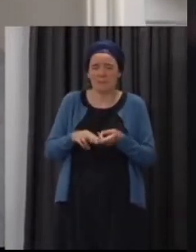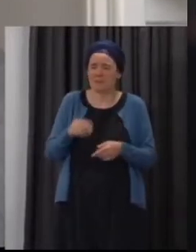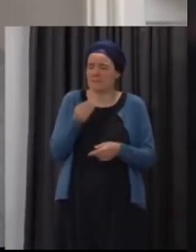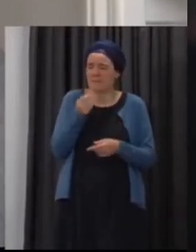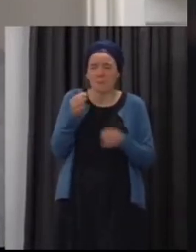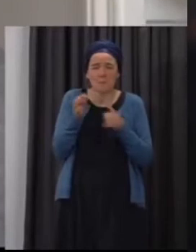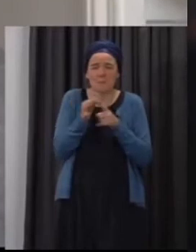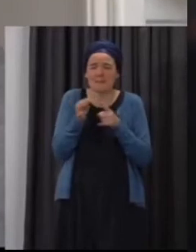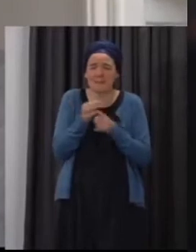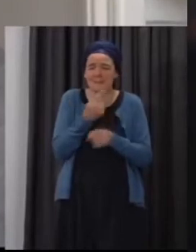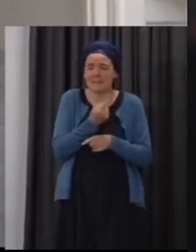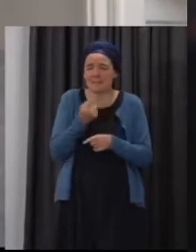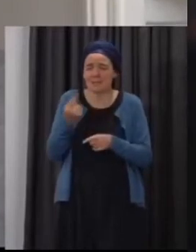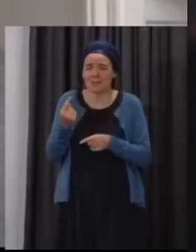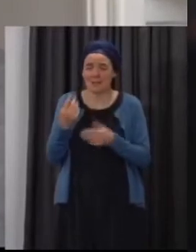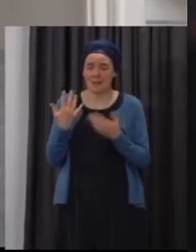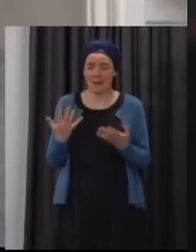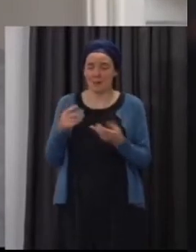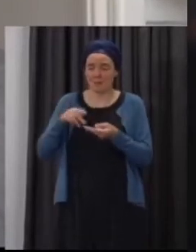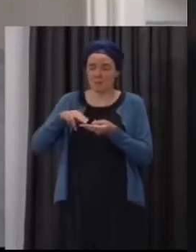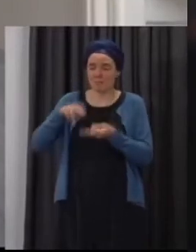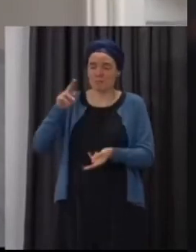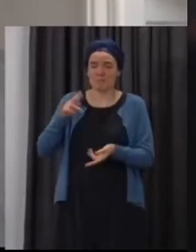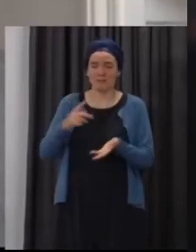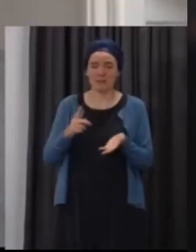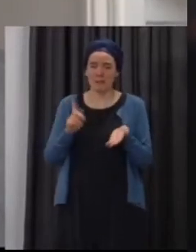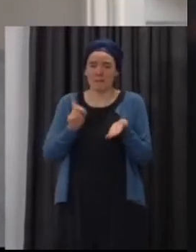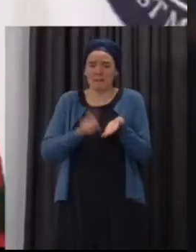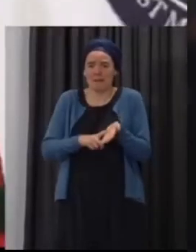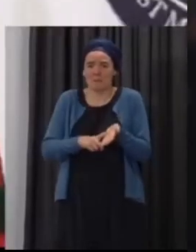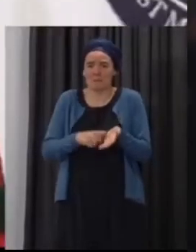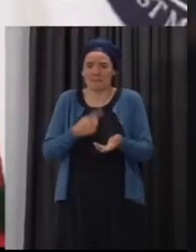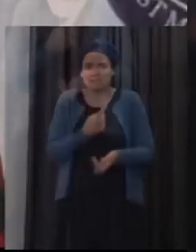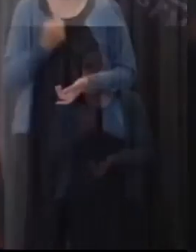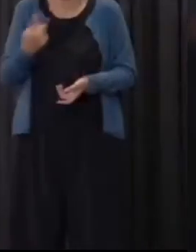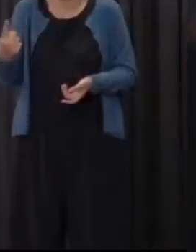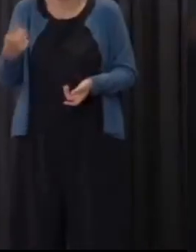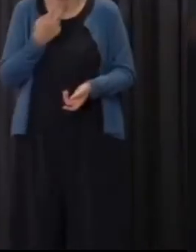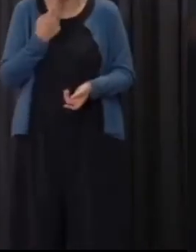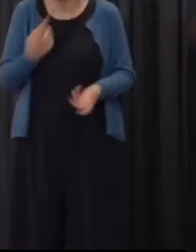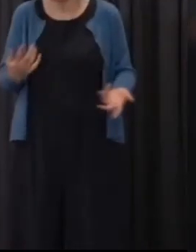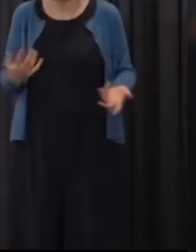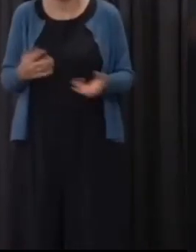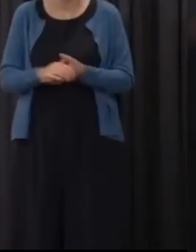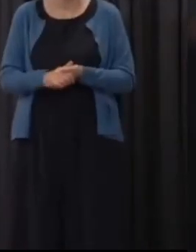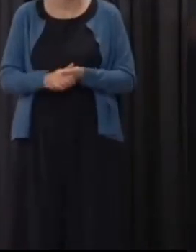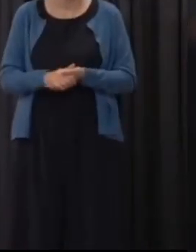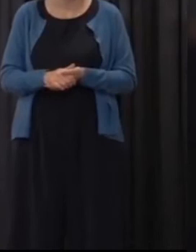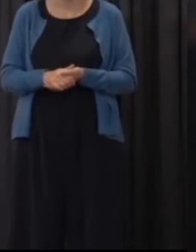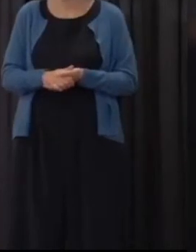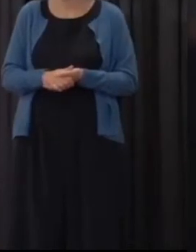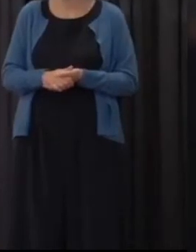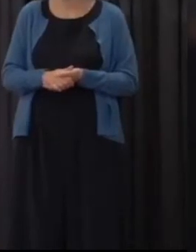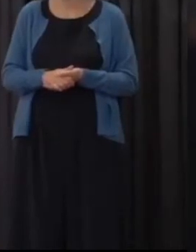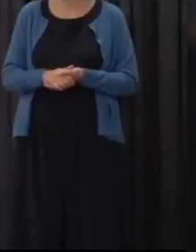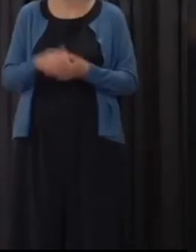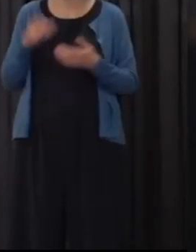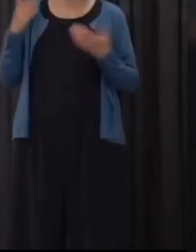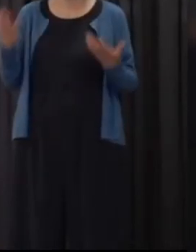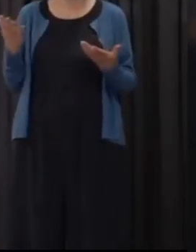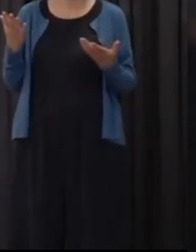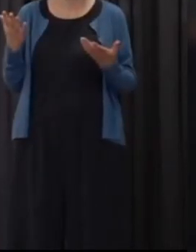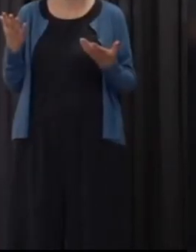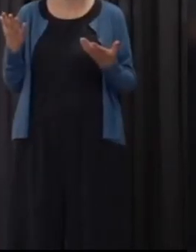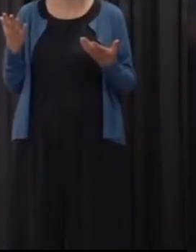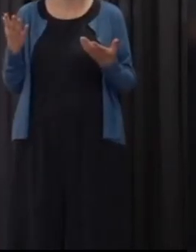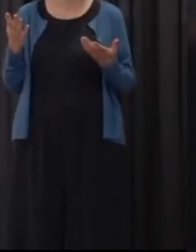gone through when buying personal protective equipment? Yeah, it's undoubtedly the case that the change in the international market and the